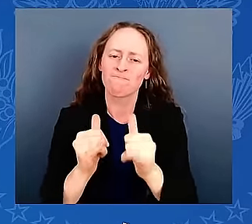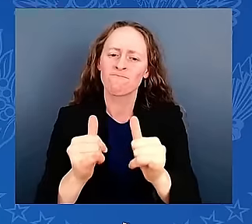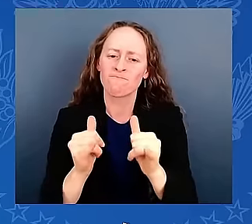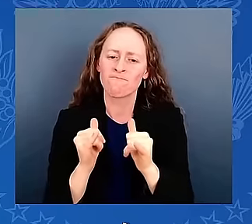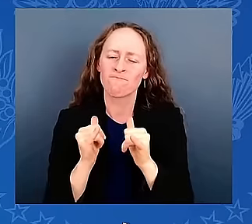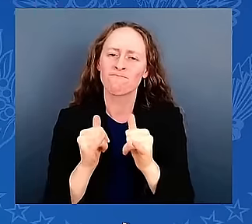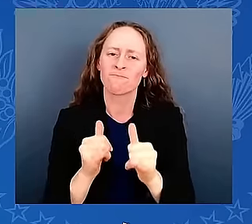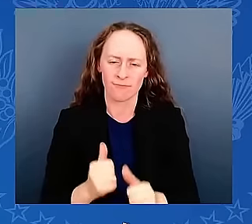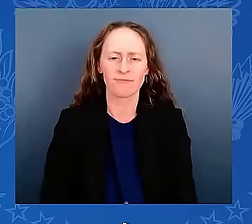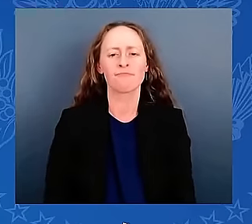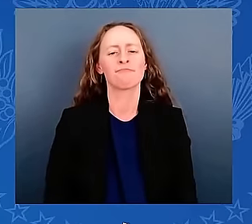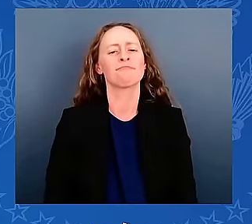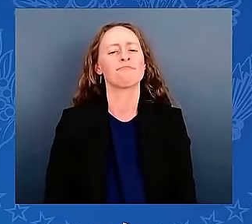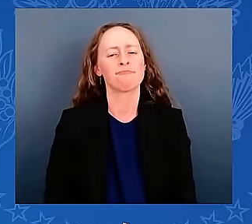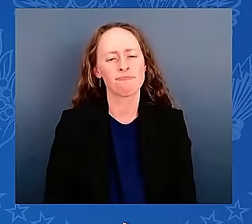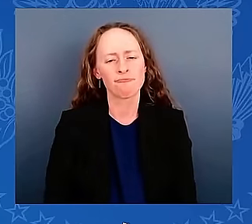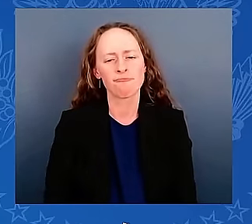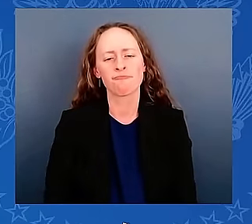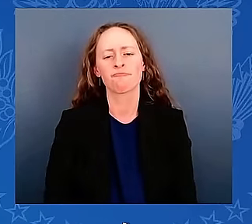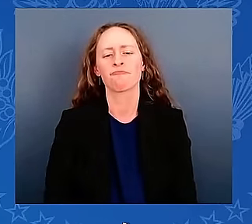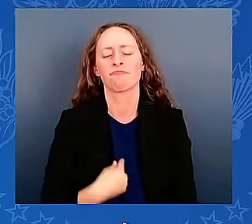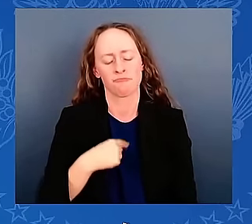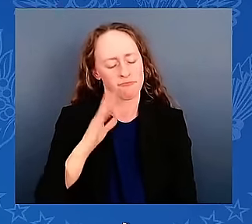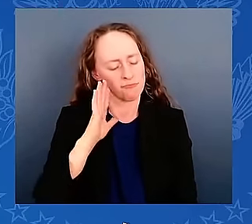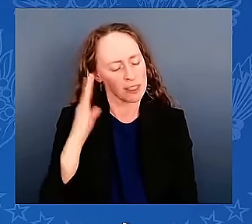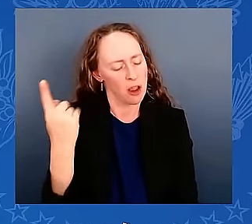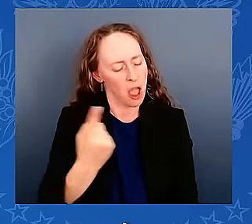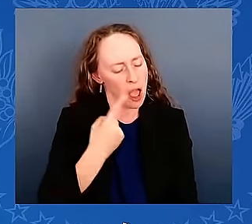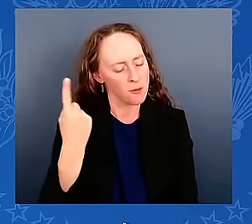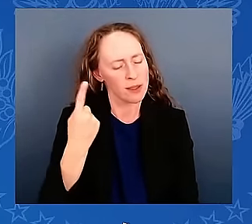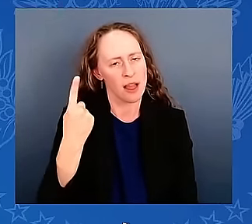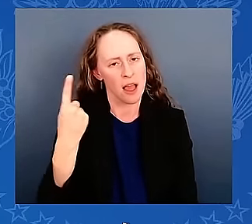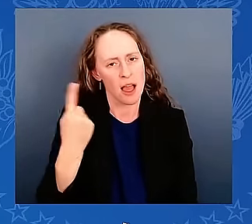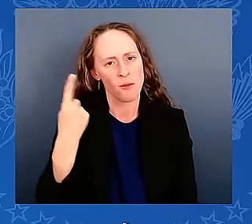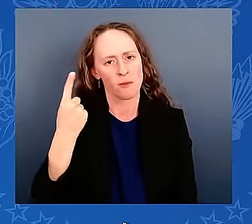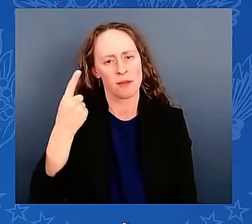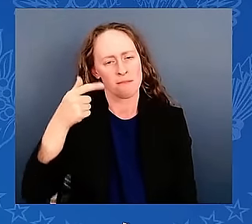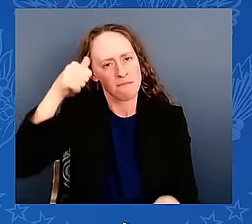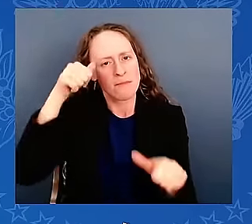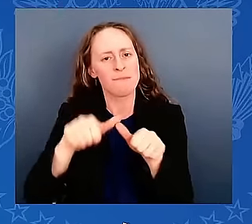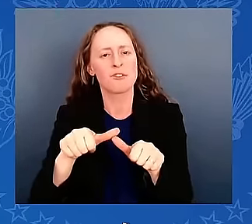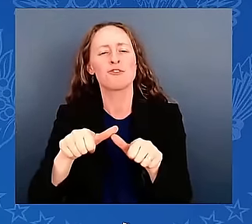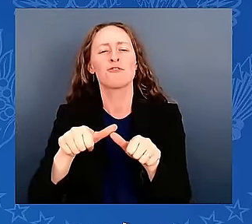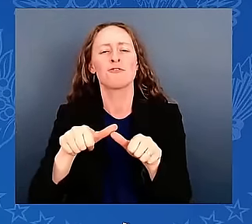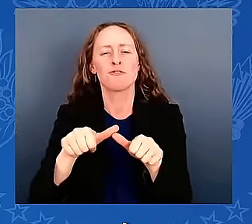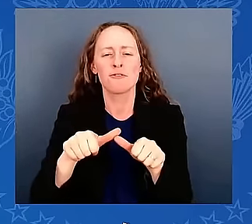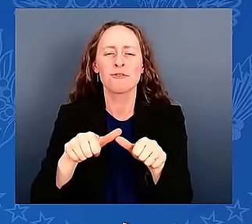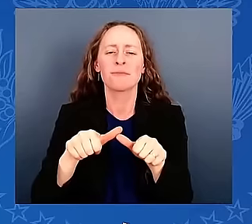Now, there's a couple of Delaware folks here still. And one of my best friends, when